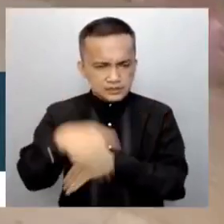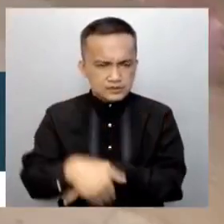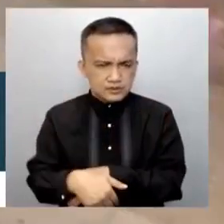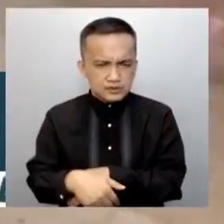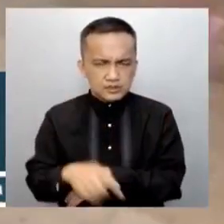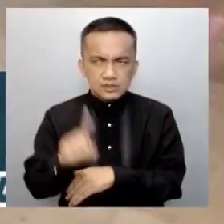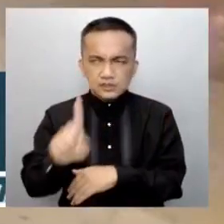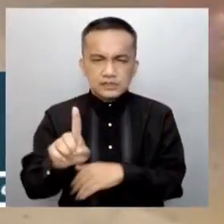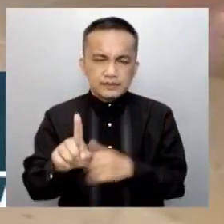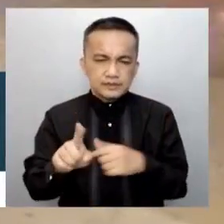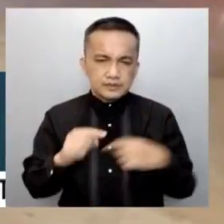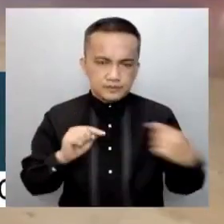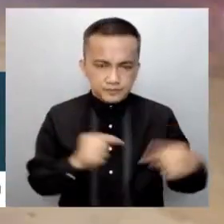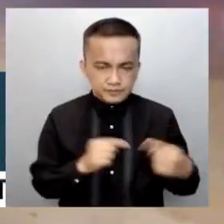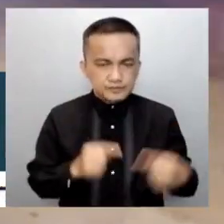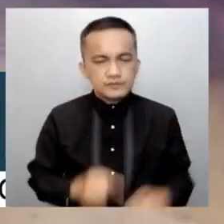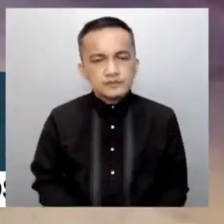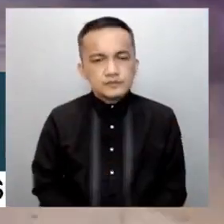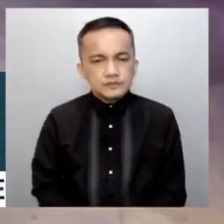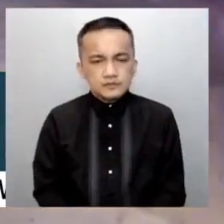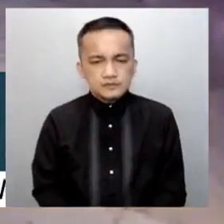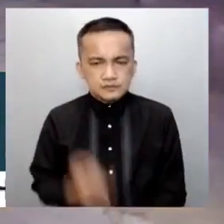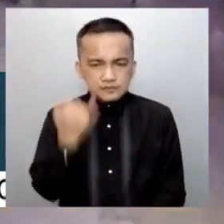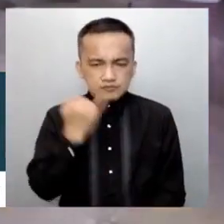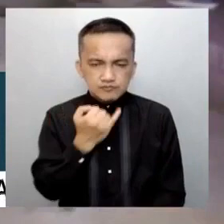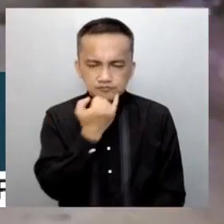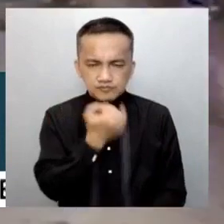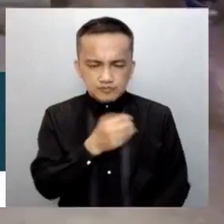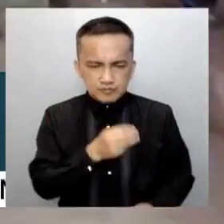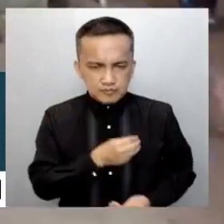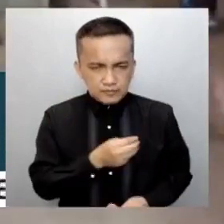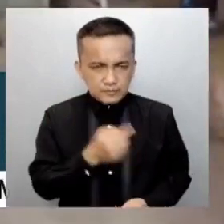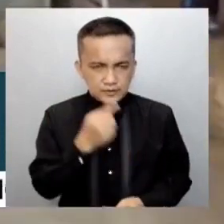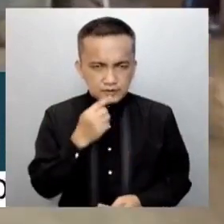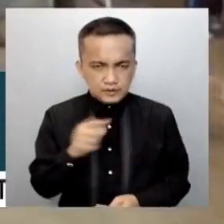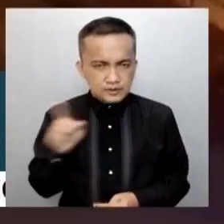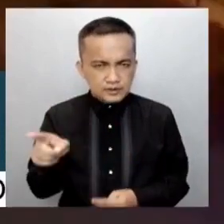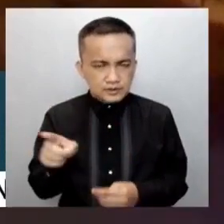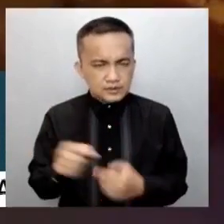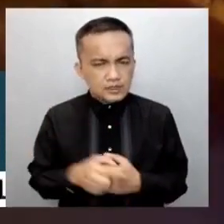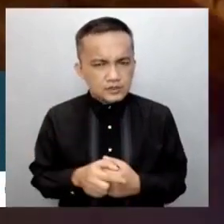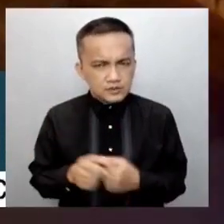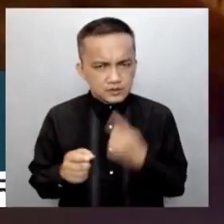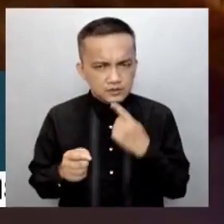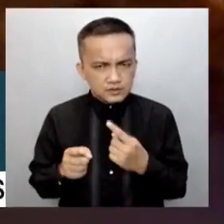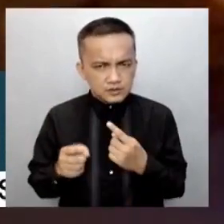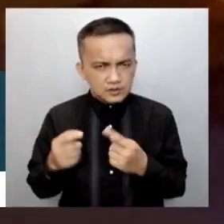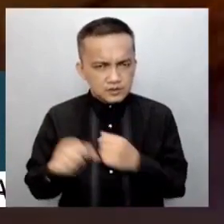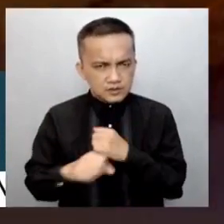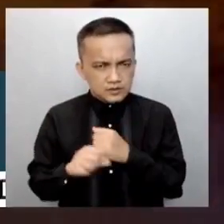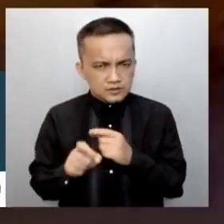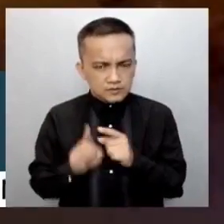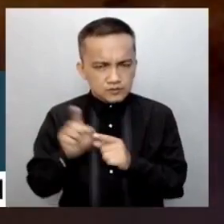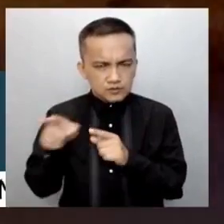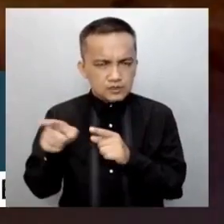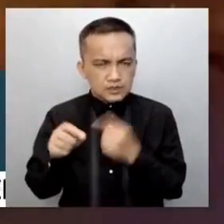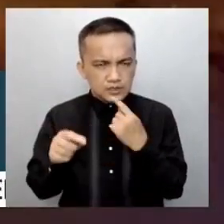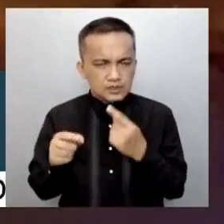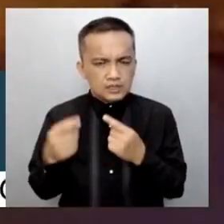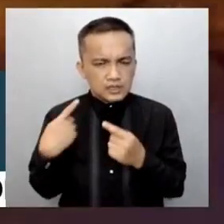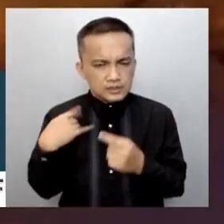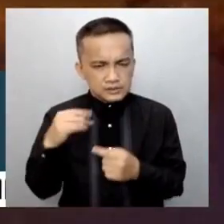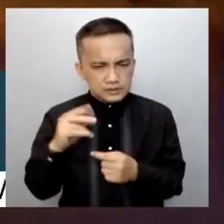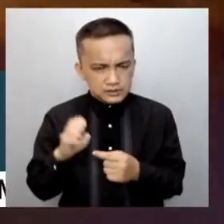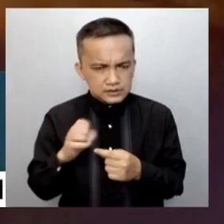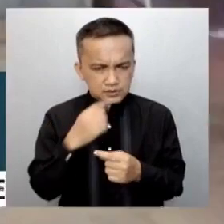injured. Israel's military said it hit a command center for militant fighters in Jenin, but residents said